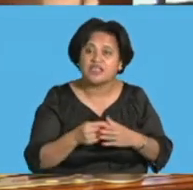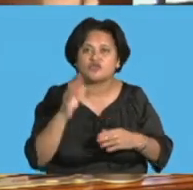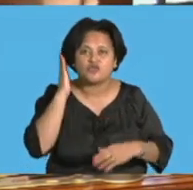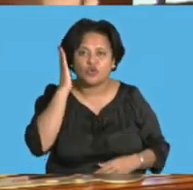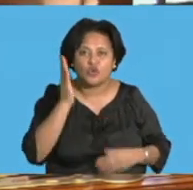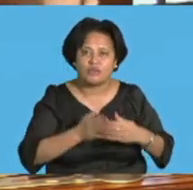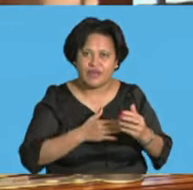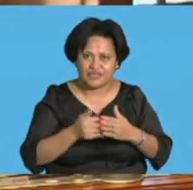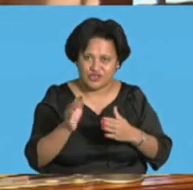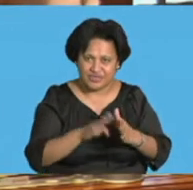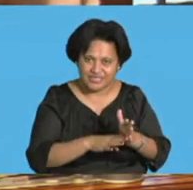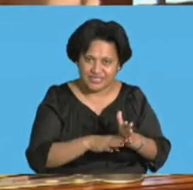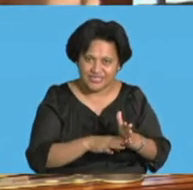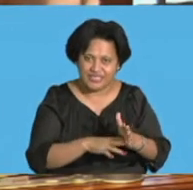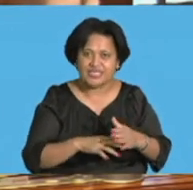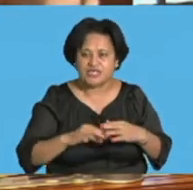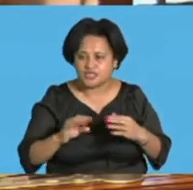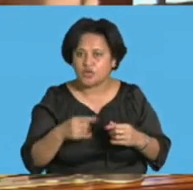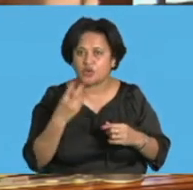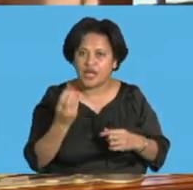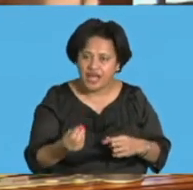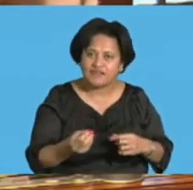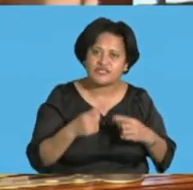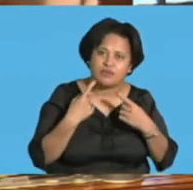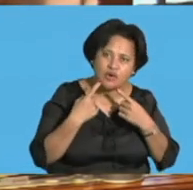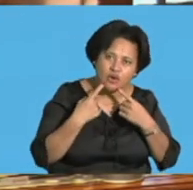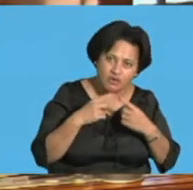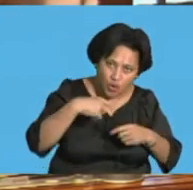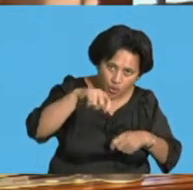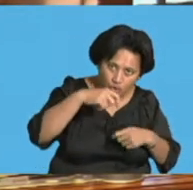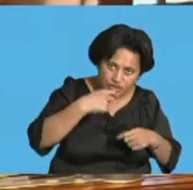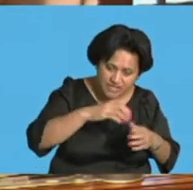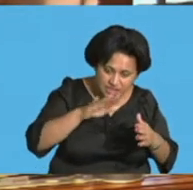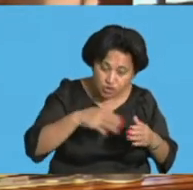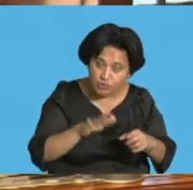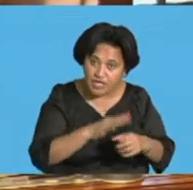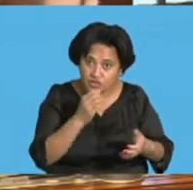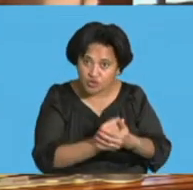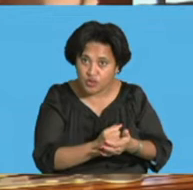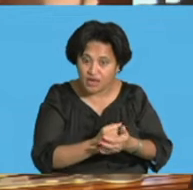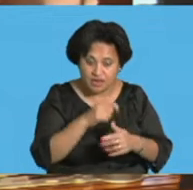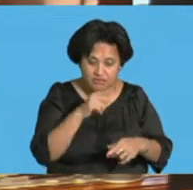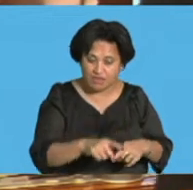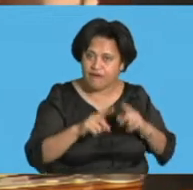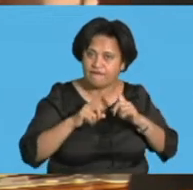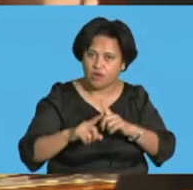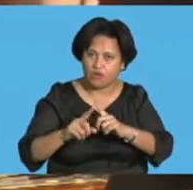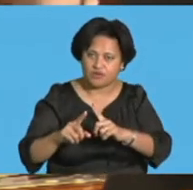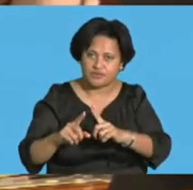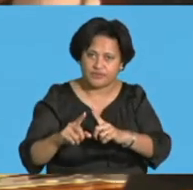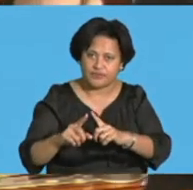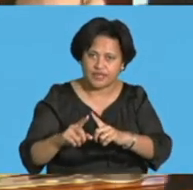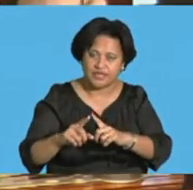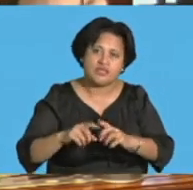The ministry undertakes unannounced audits to ensure that there is compliance to the School Management Handbook. Mr. Speaker, currently we have